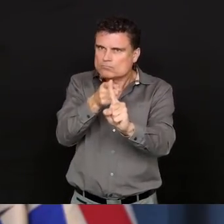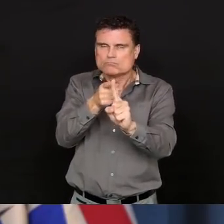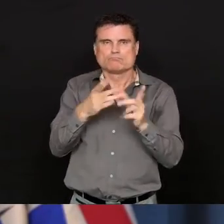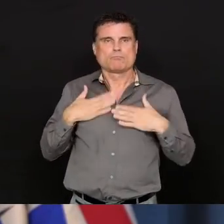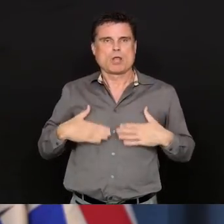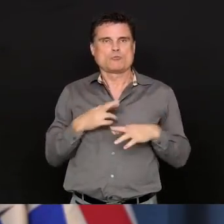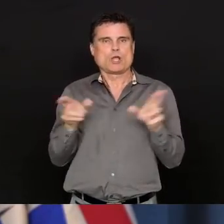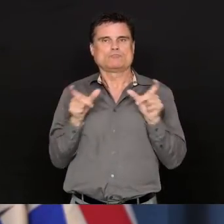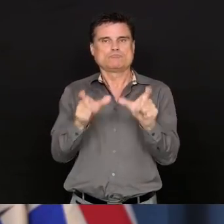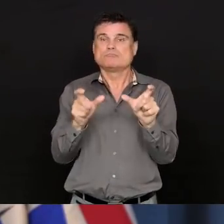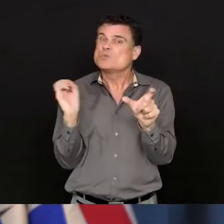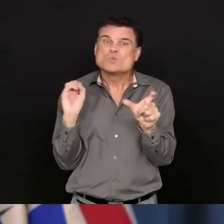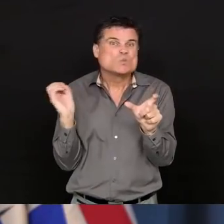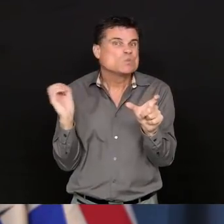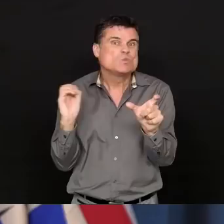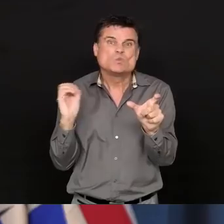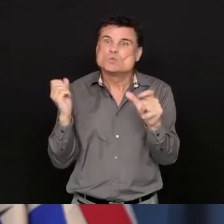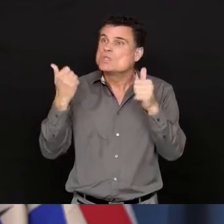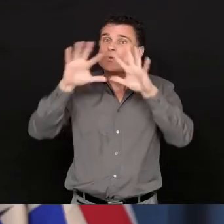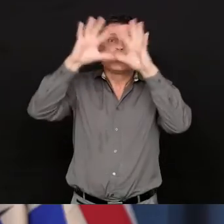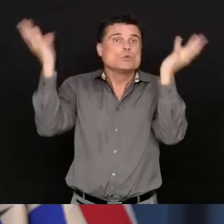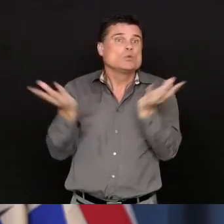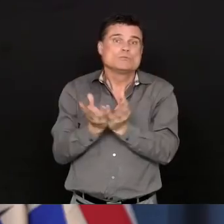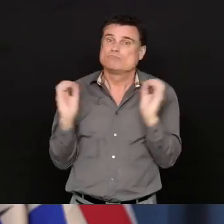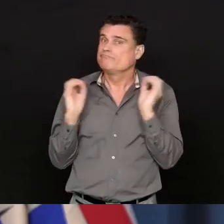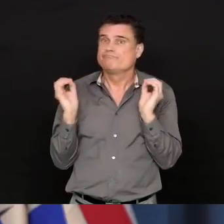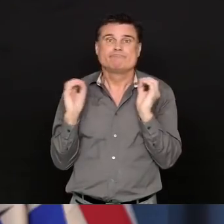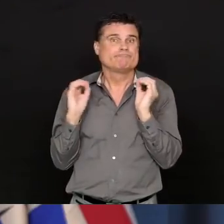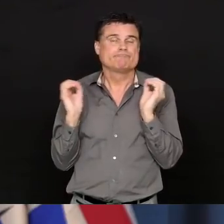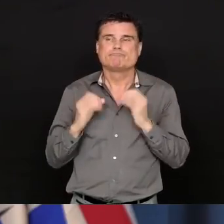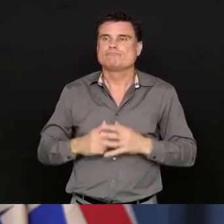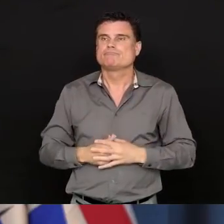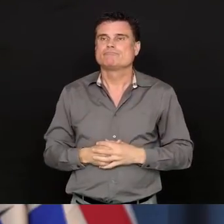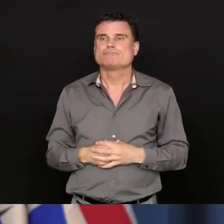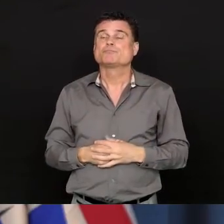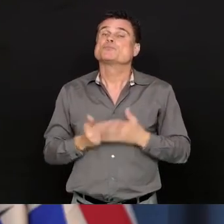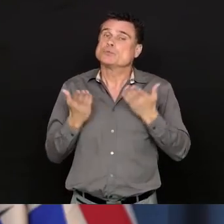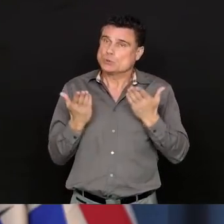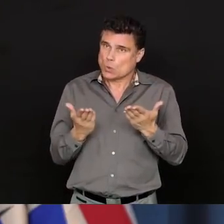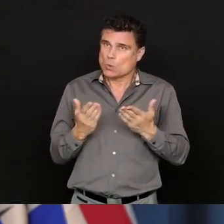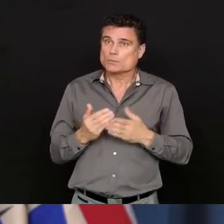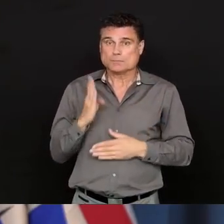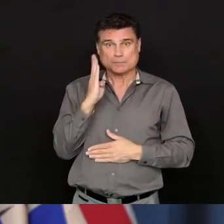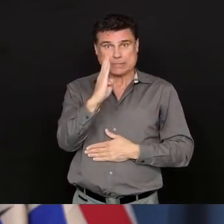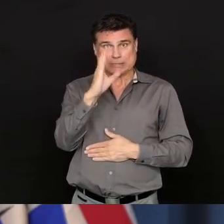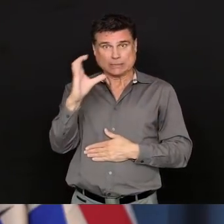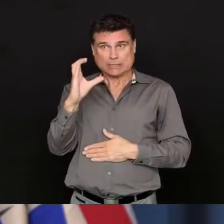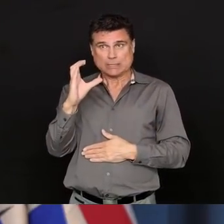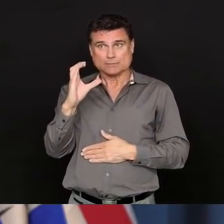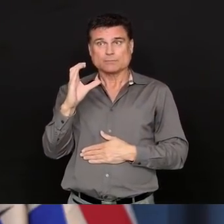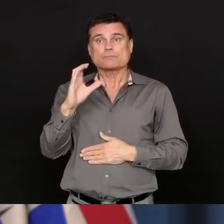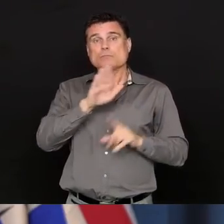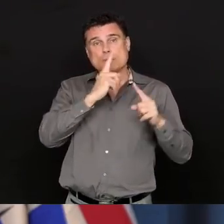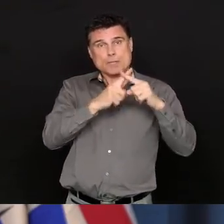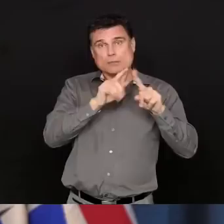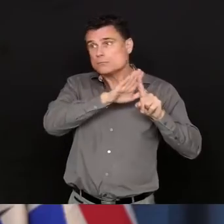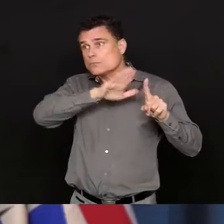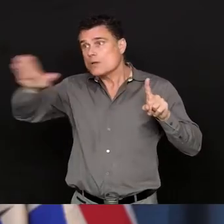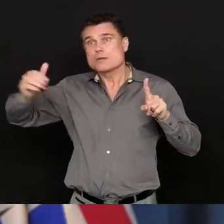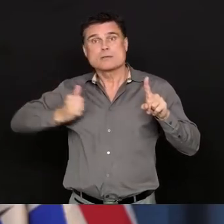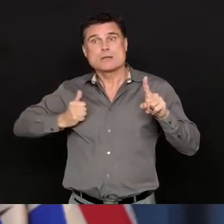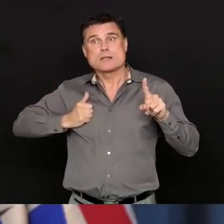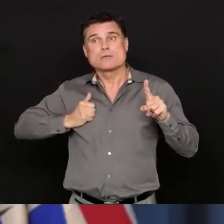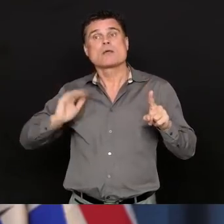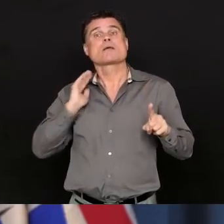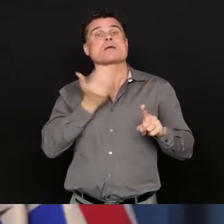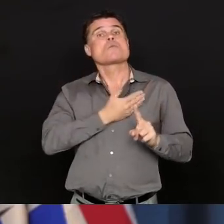that, you know, one of the things that we've been aiming to do in British Columbia and across Canada is flatten the curve and buy us